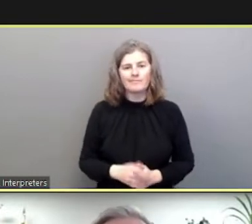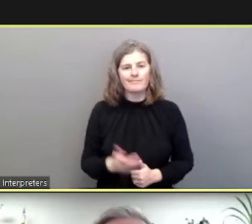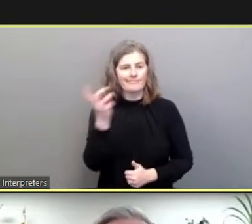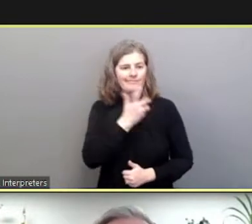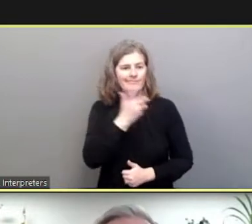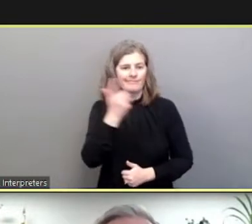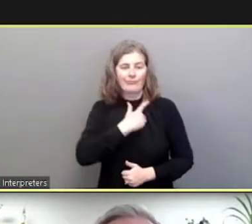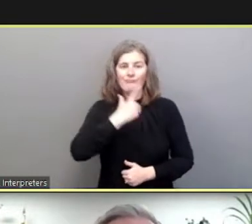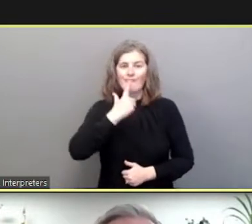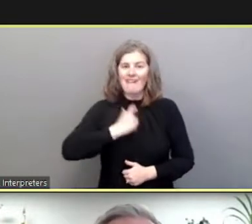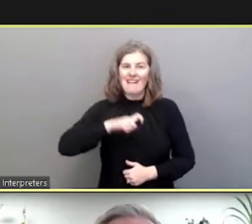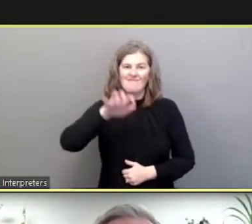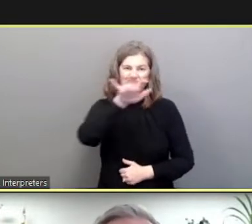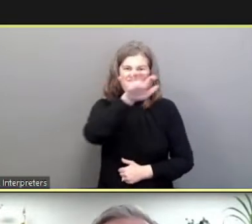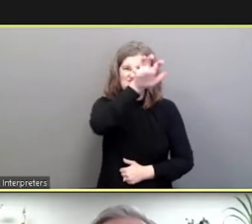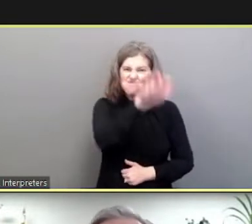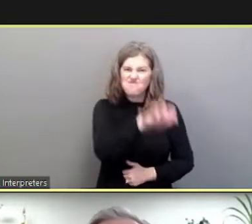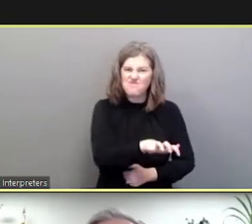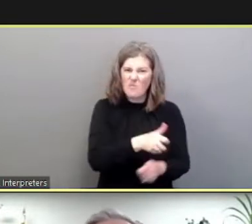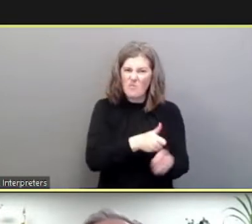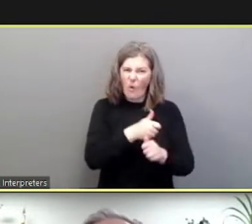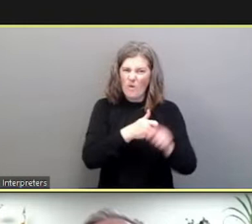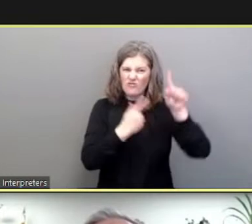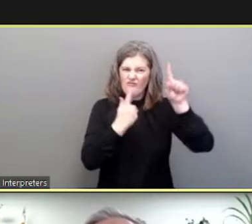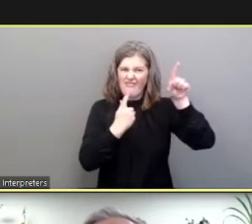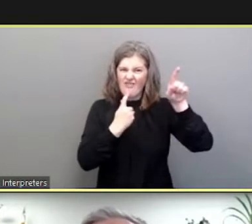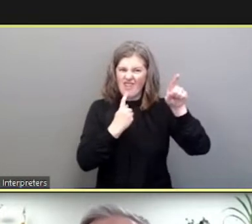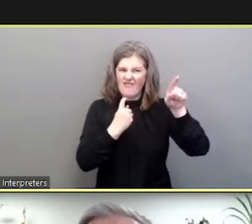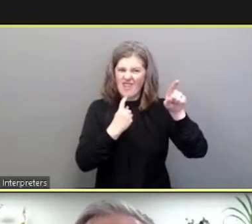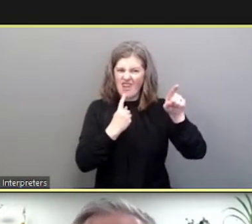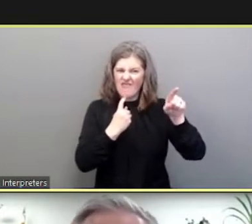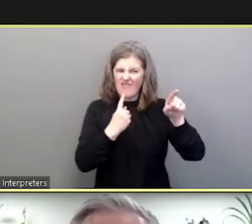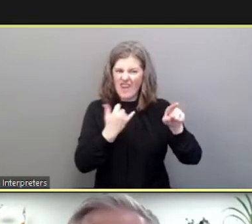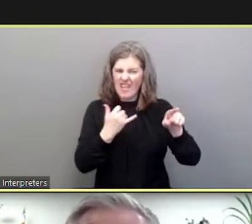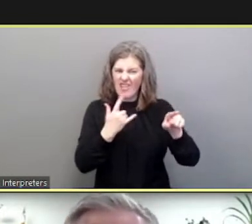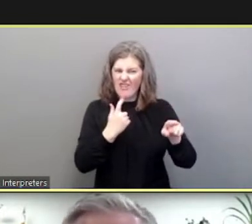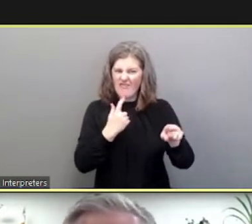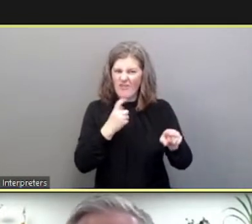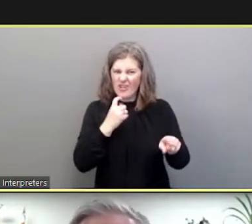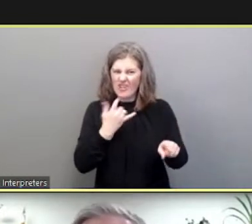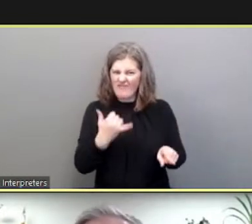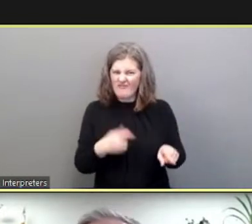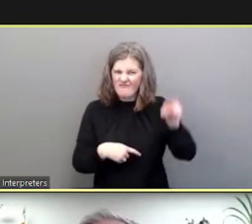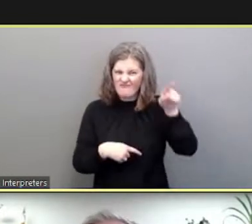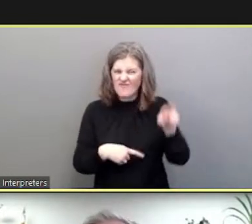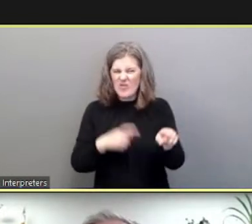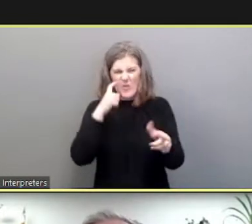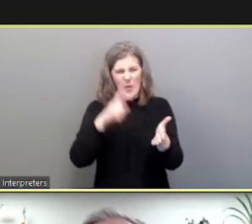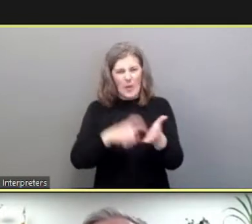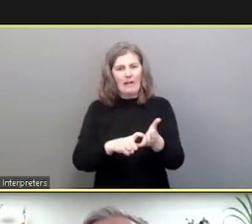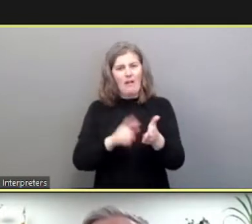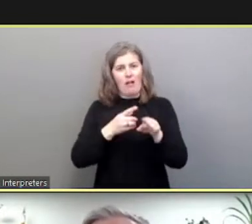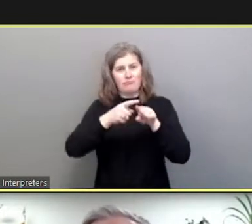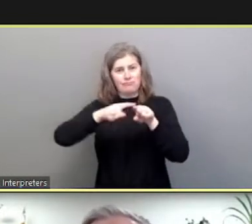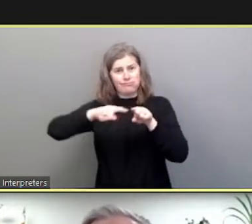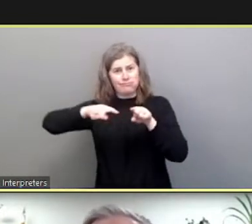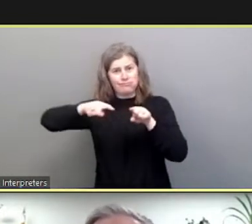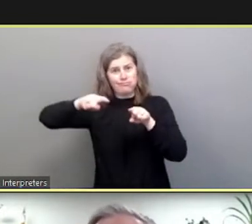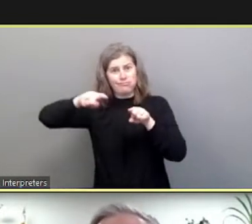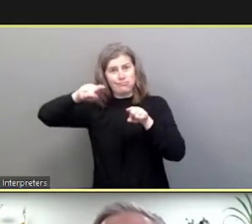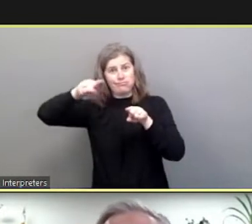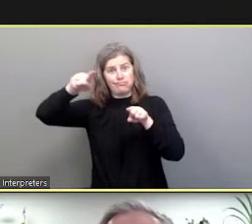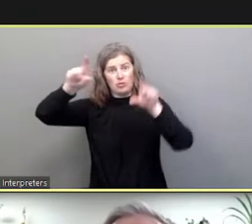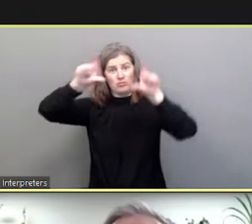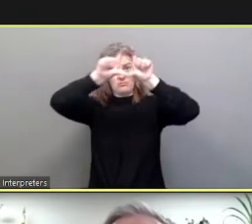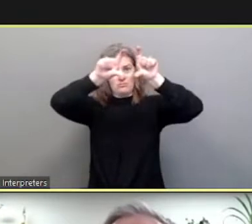red in most areas. You can see our graph continues to journey up into the crisis standards